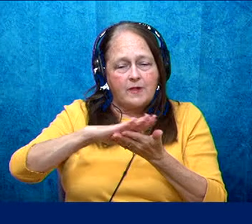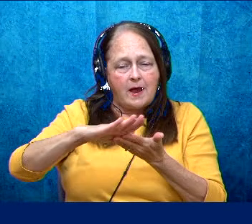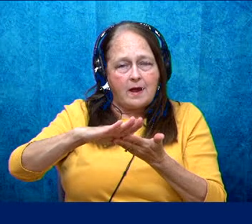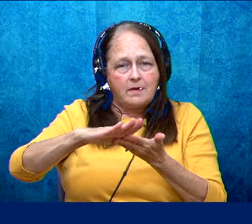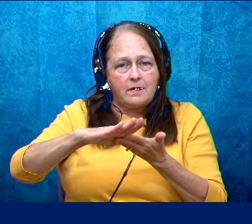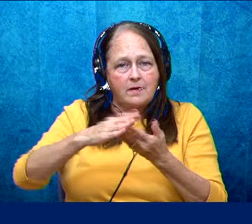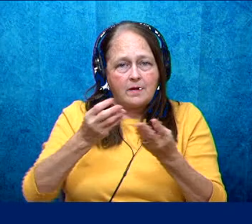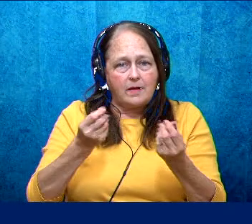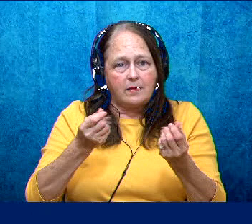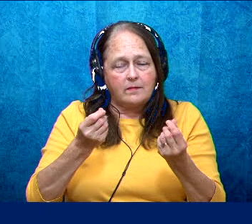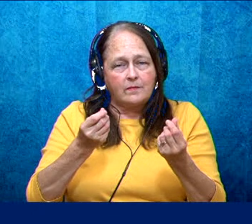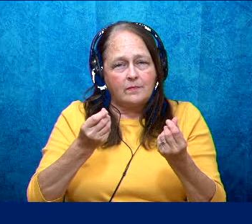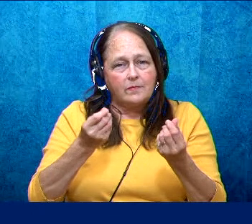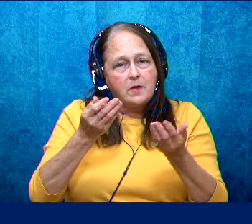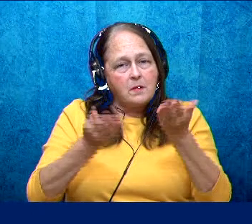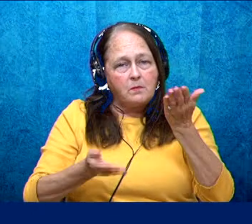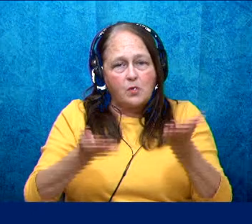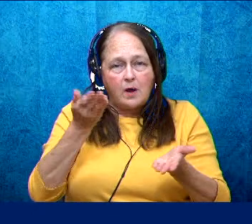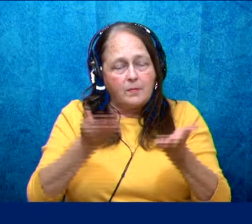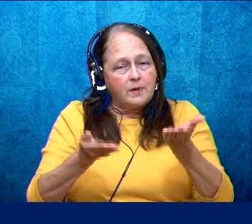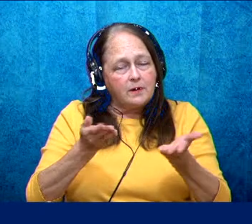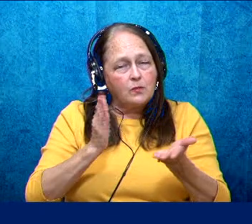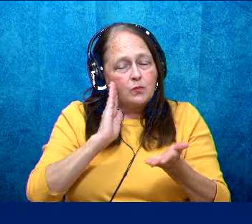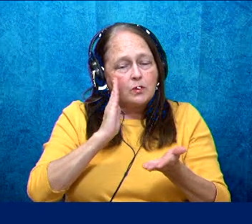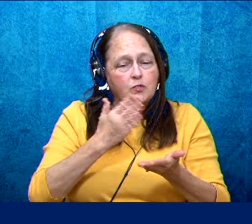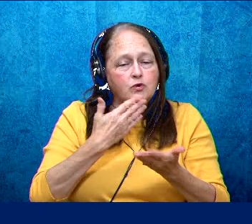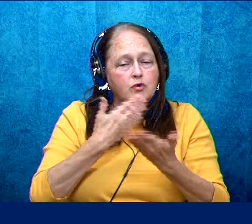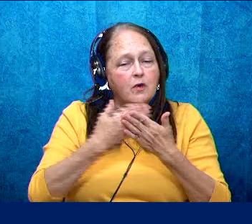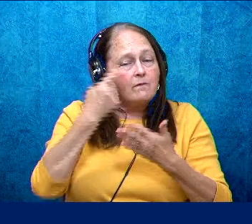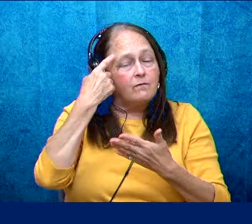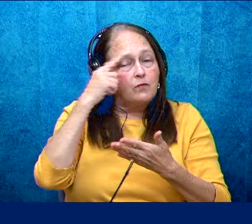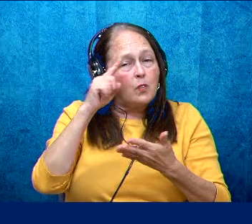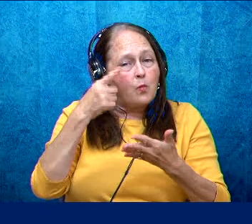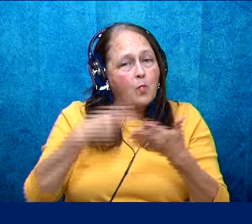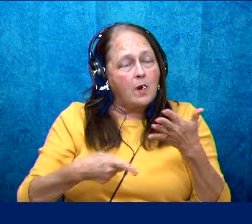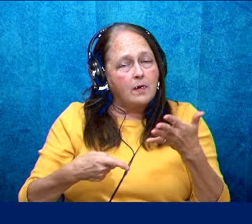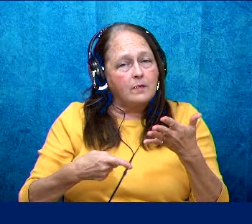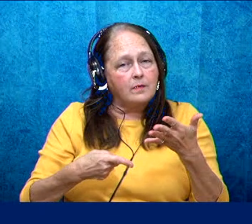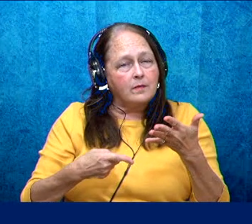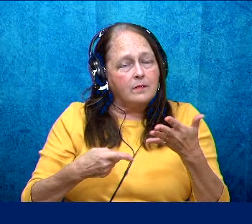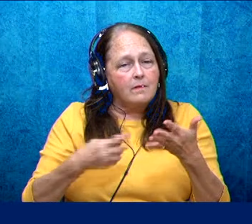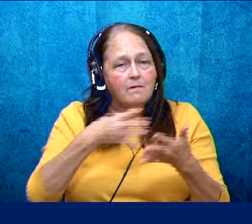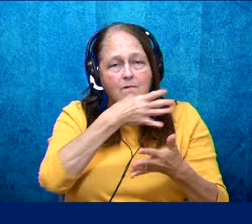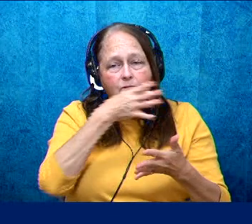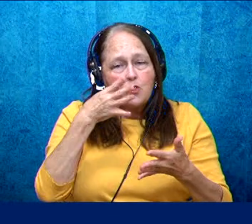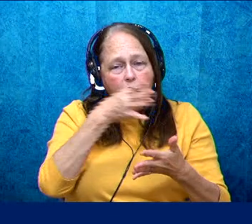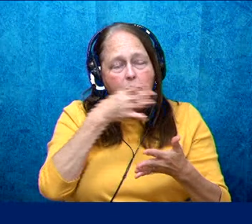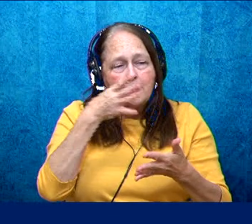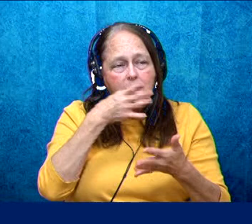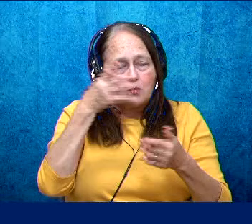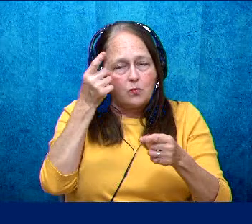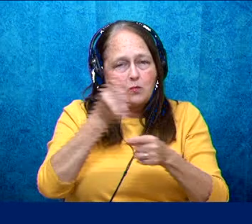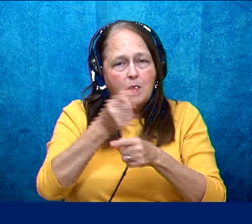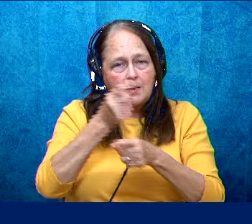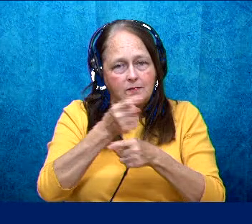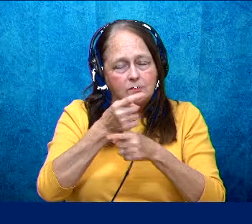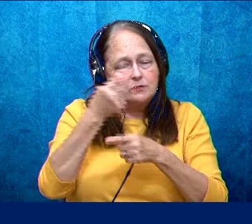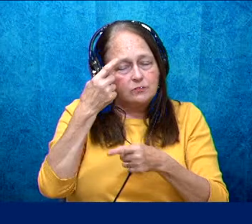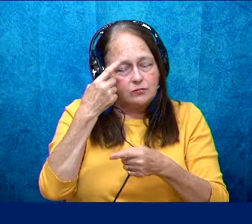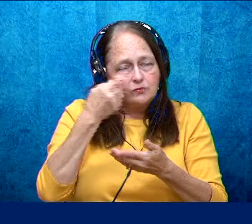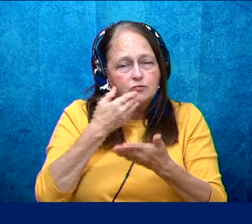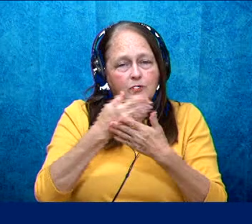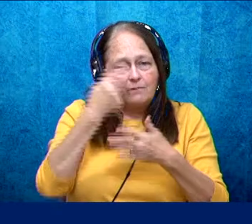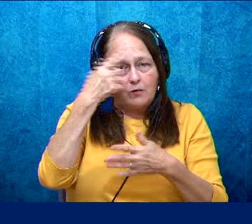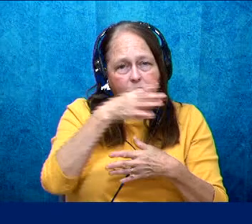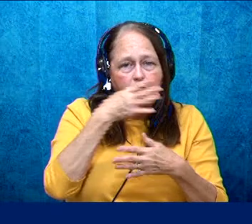low-lying land, that's probably going to be good for what? Did you guess farming? You're absolutely right. Okay? With all